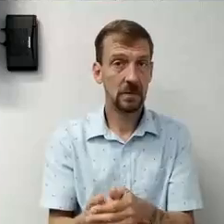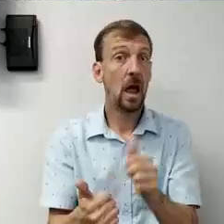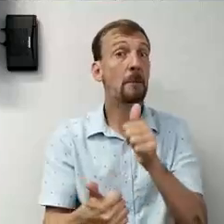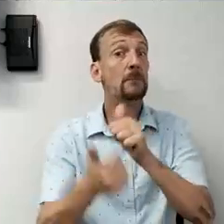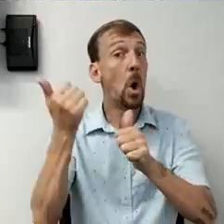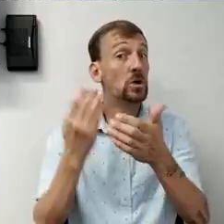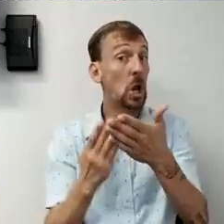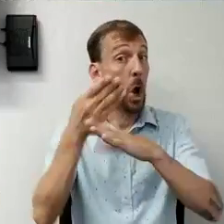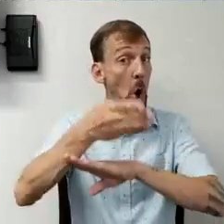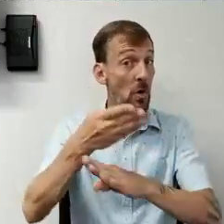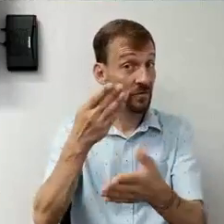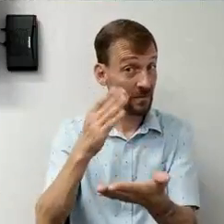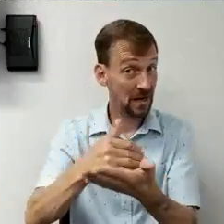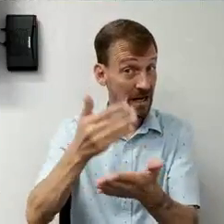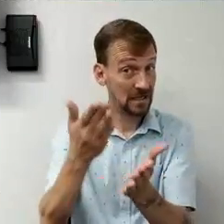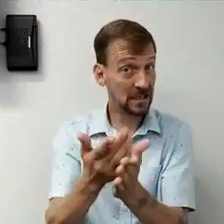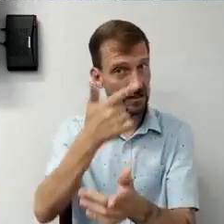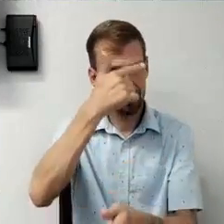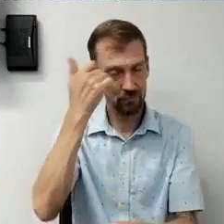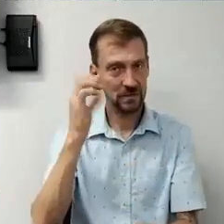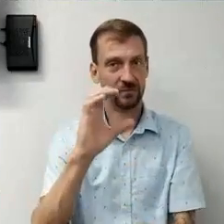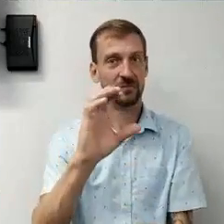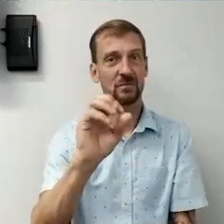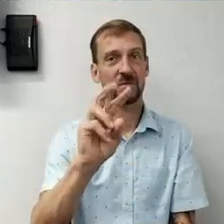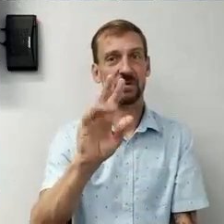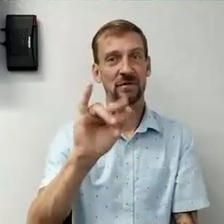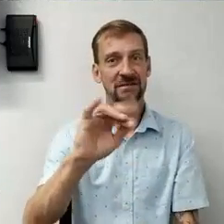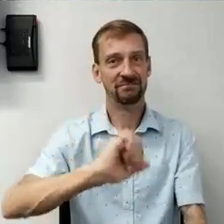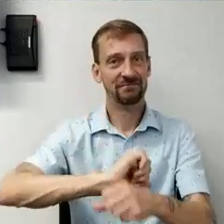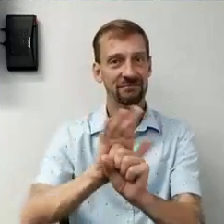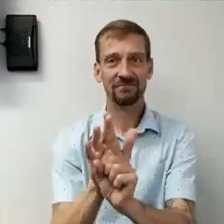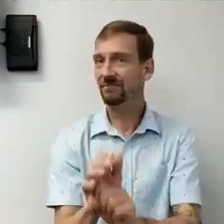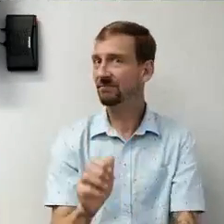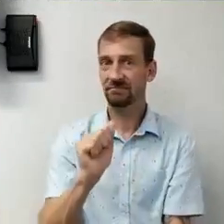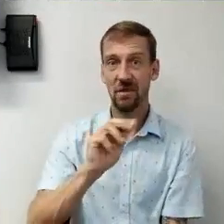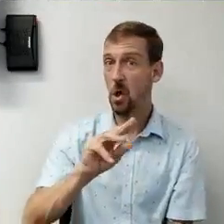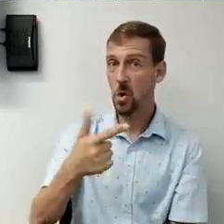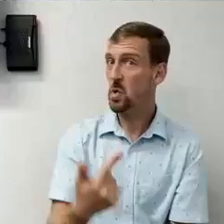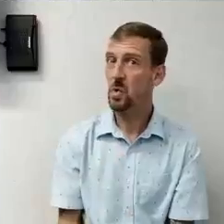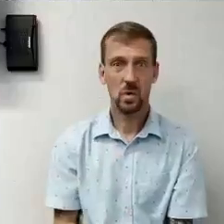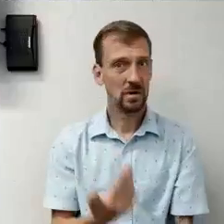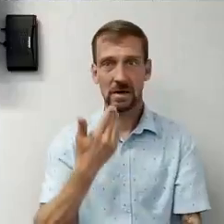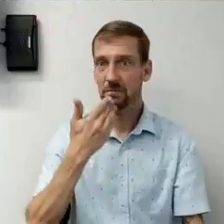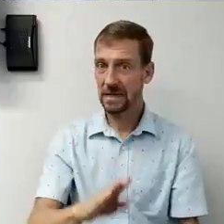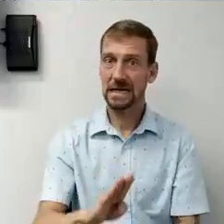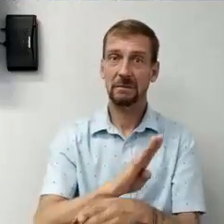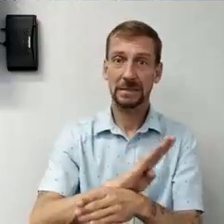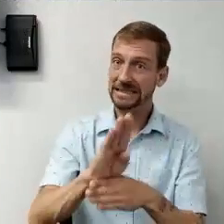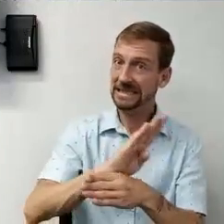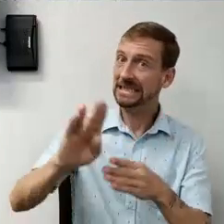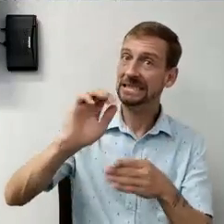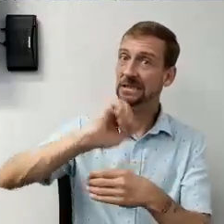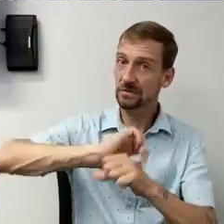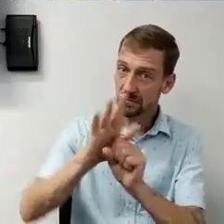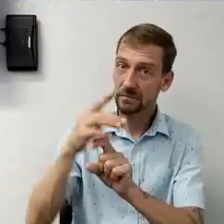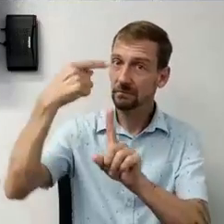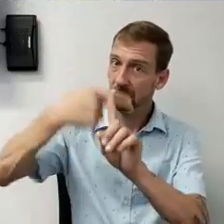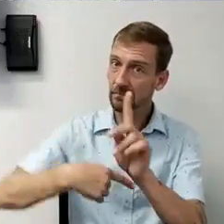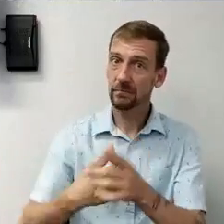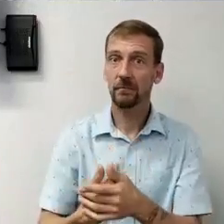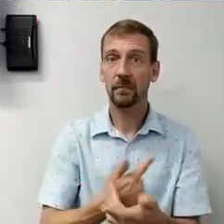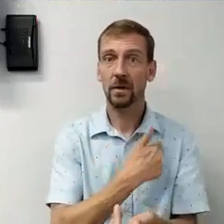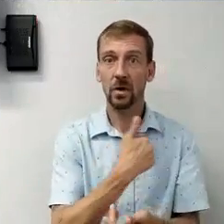in expenses is driven by COVID. We had, August was an incredibly busy COVID month, and